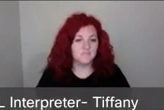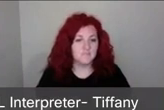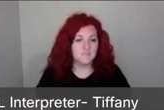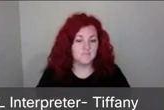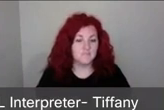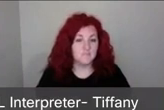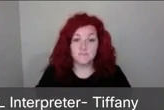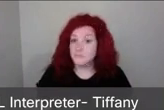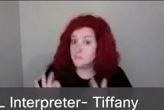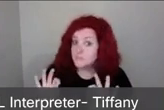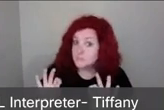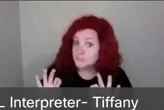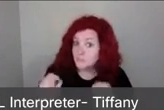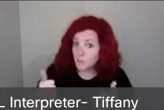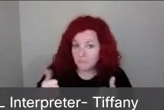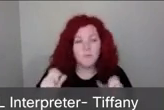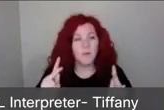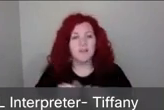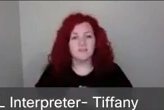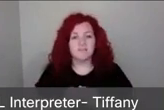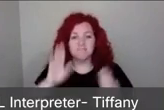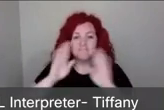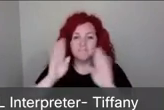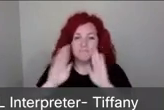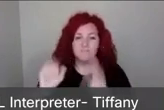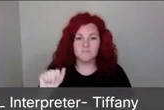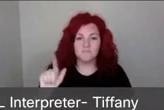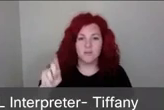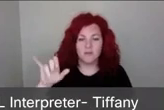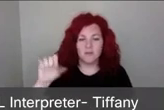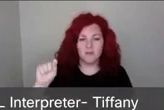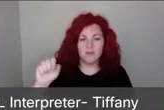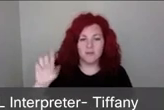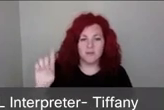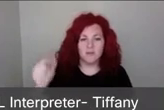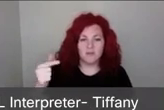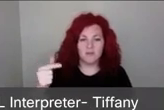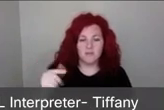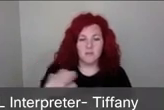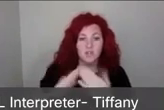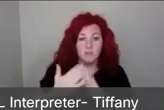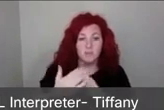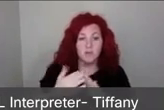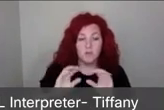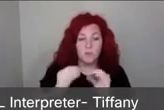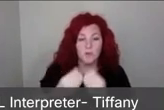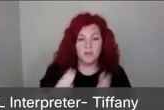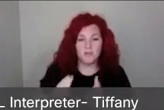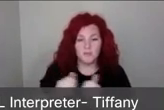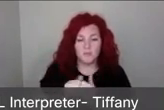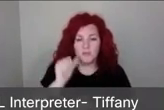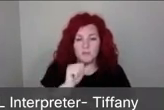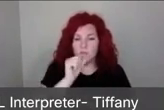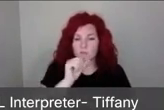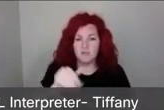We good? Okay. Hi, everyone. My name is Alexis Delgado Garcia. I'm a community organizer with the organization Arizona Center for Empowerment,